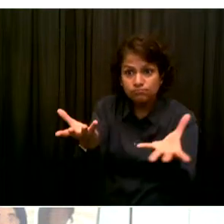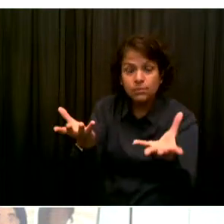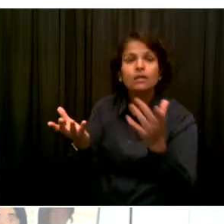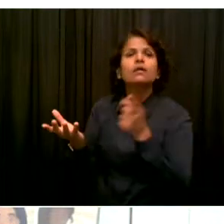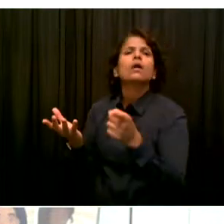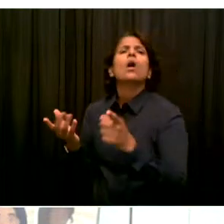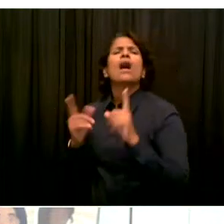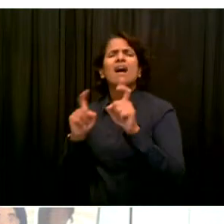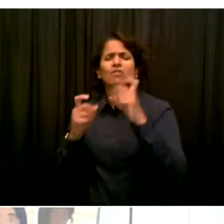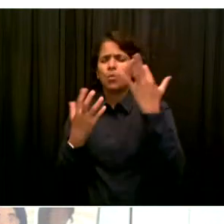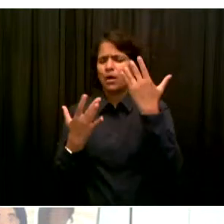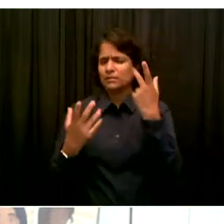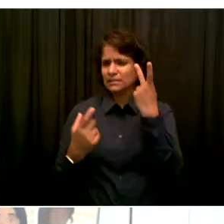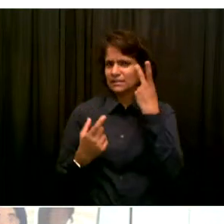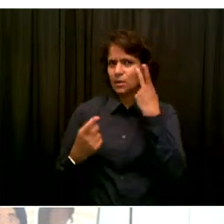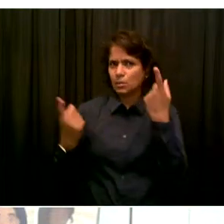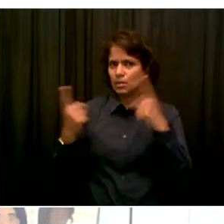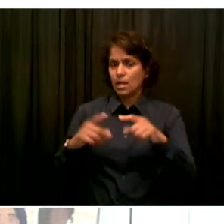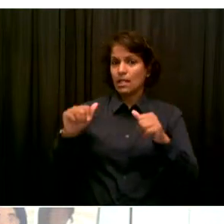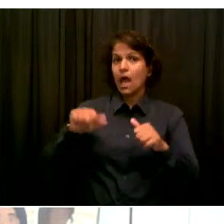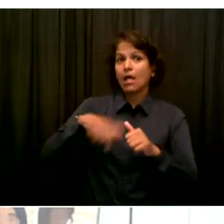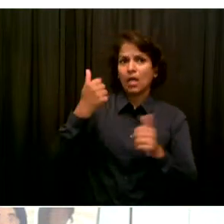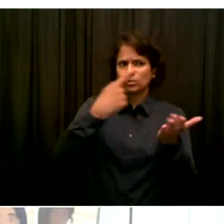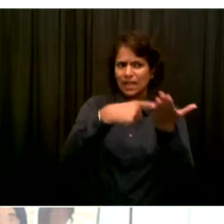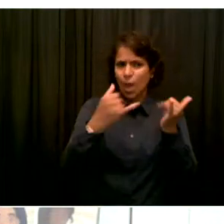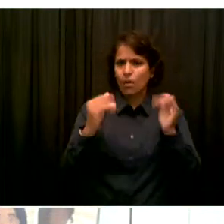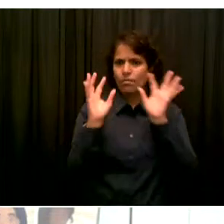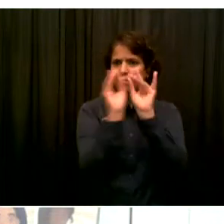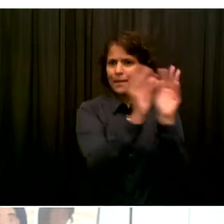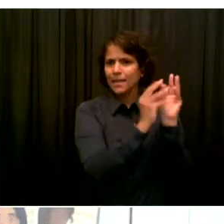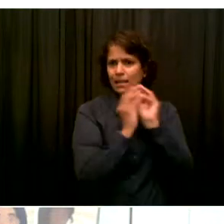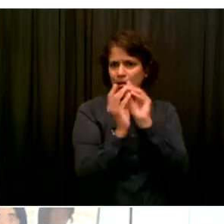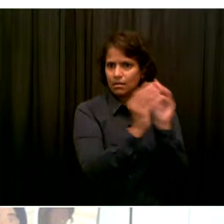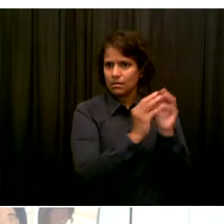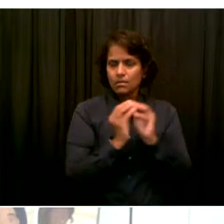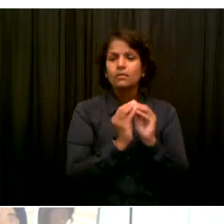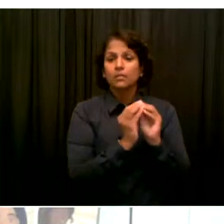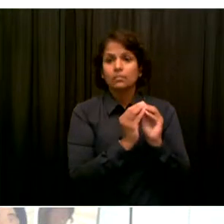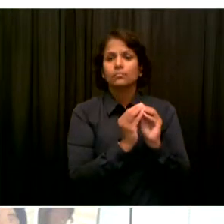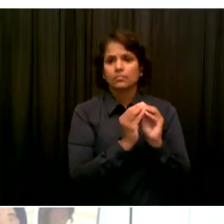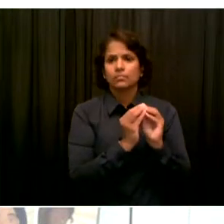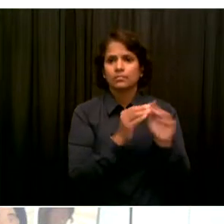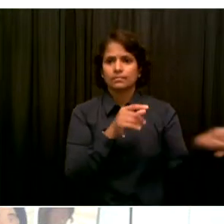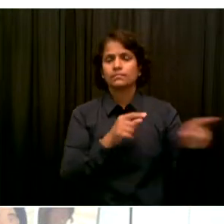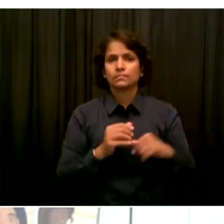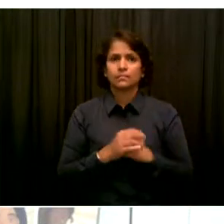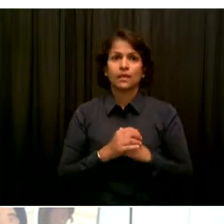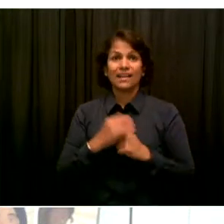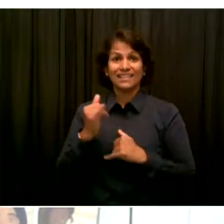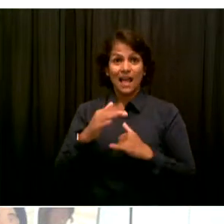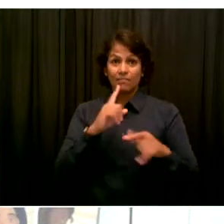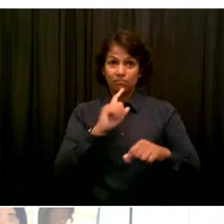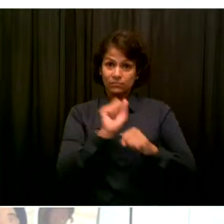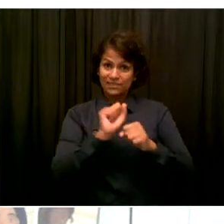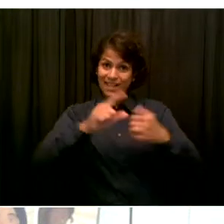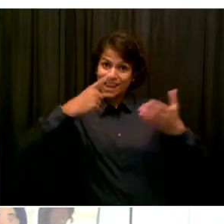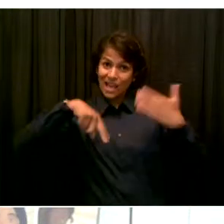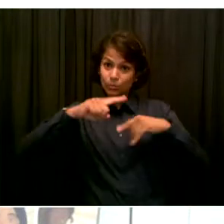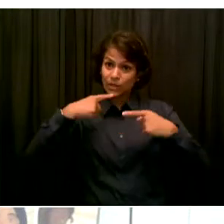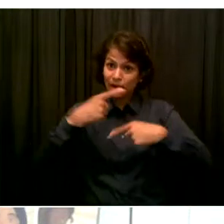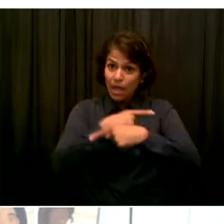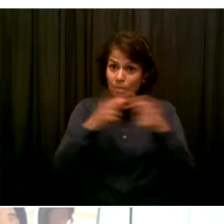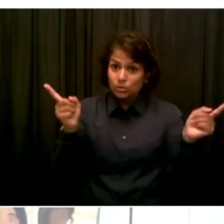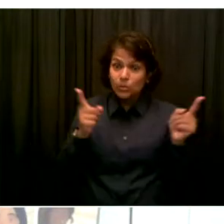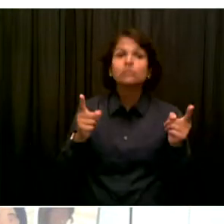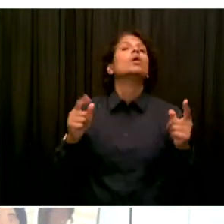be authorized for some New Yorkers by next week, and New York City will be ready, as the mayor has described. One